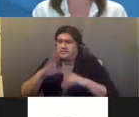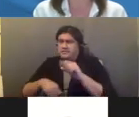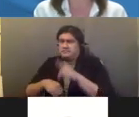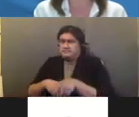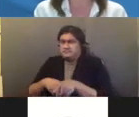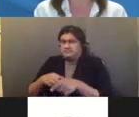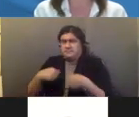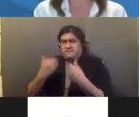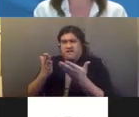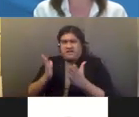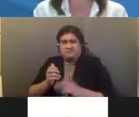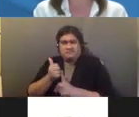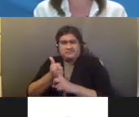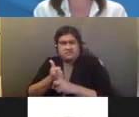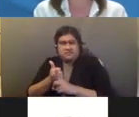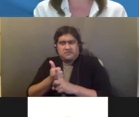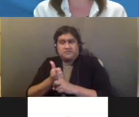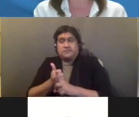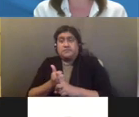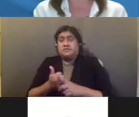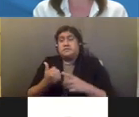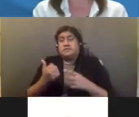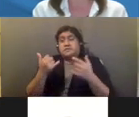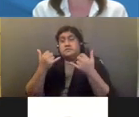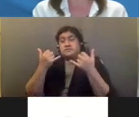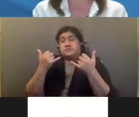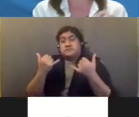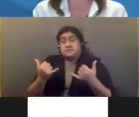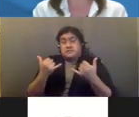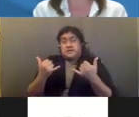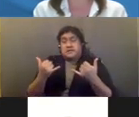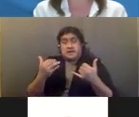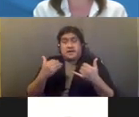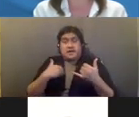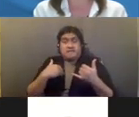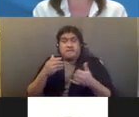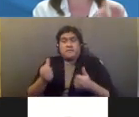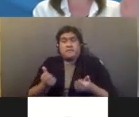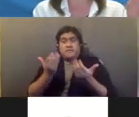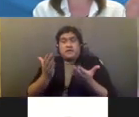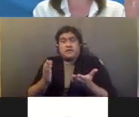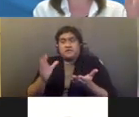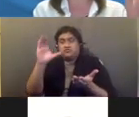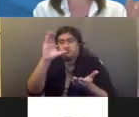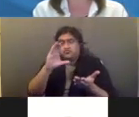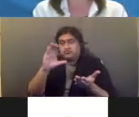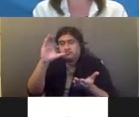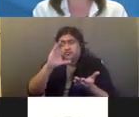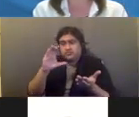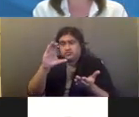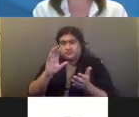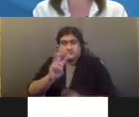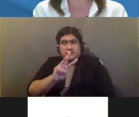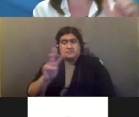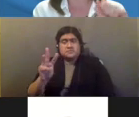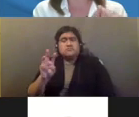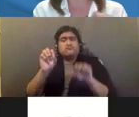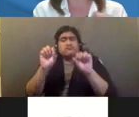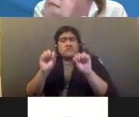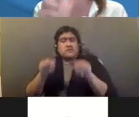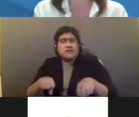a provider finder search engine, and that can be a good way. You can search filtered based on your